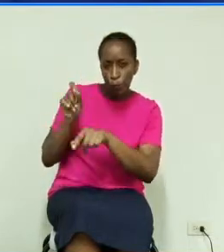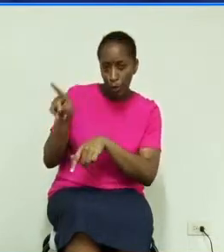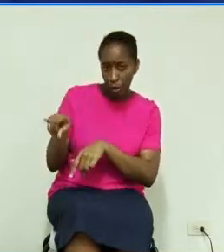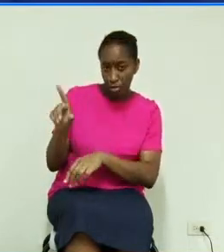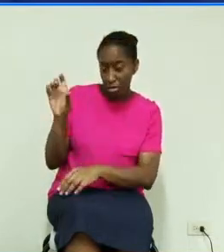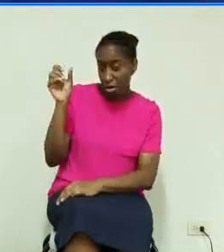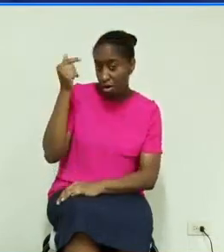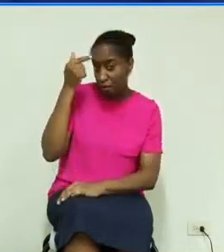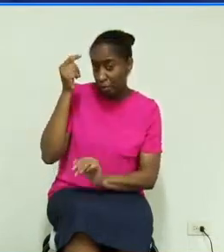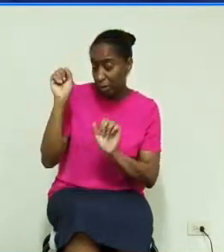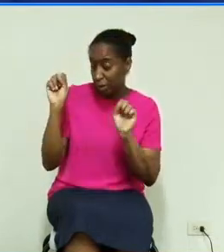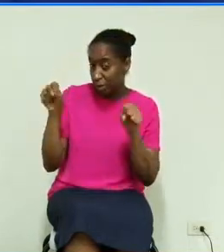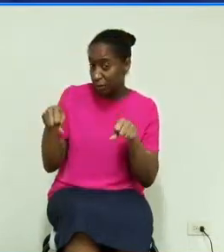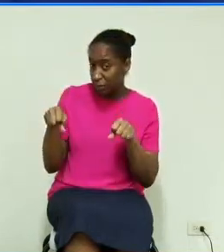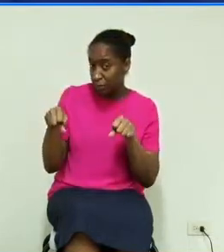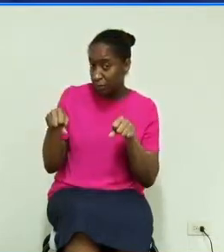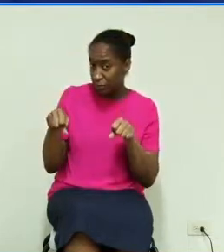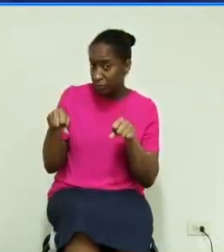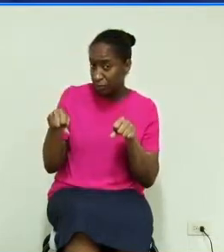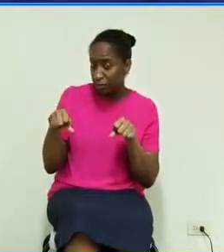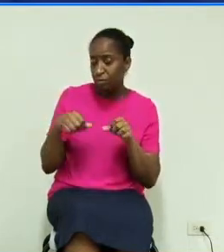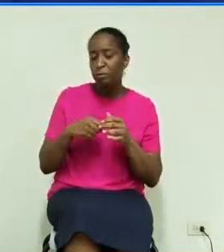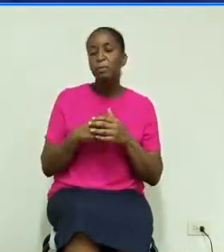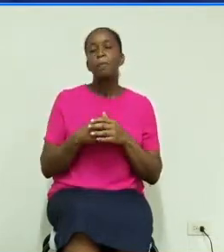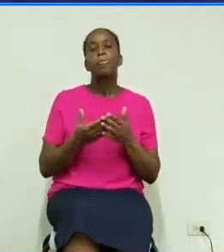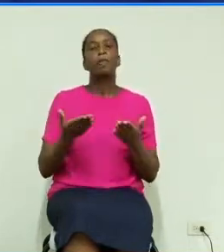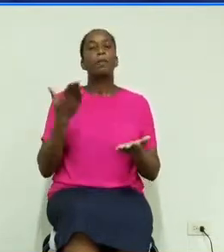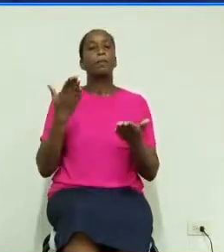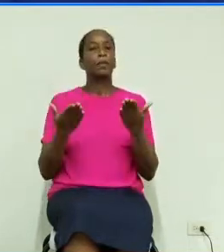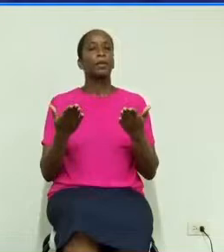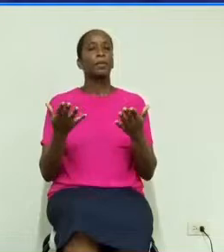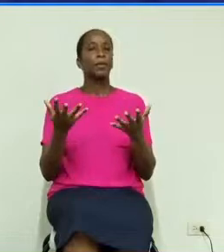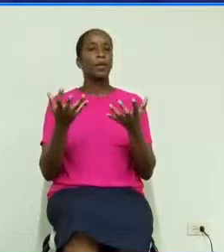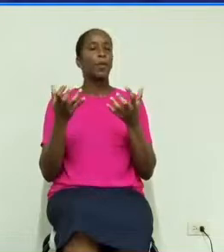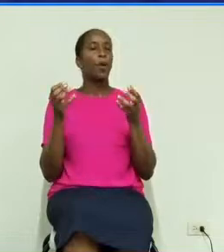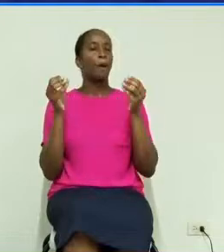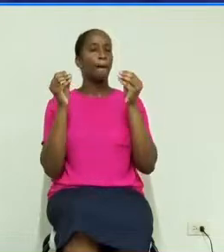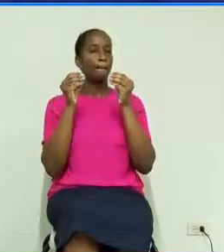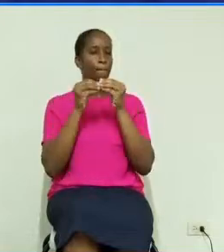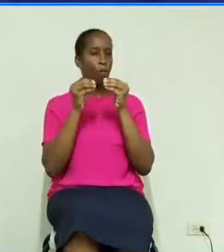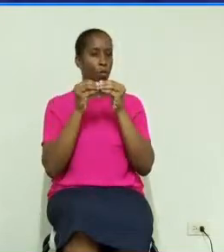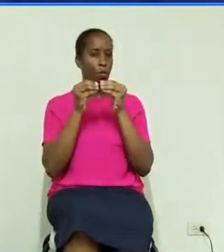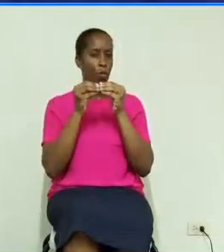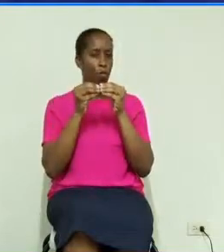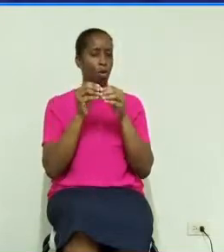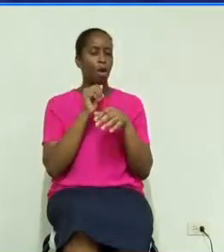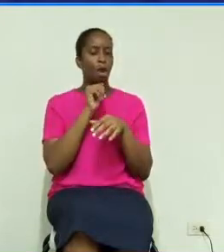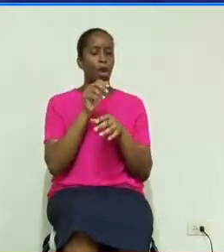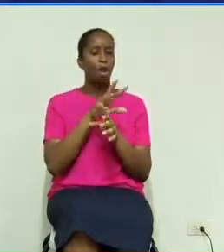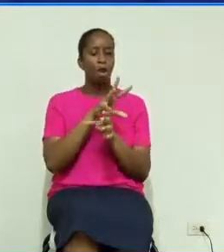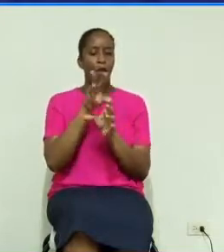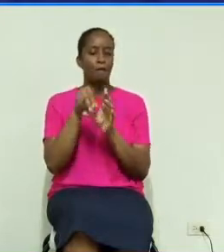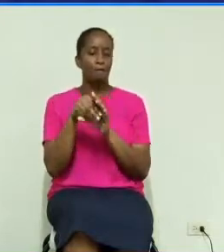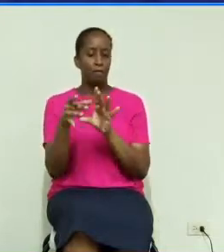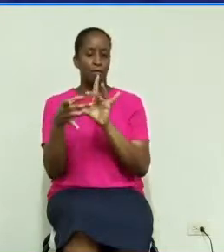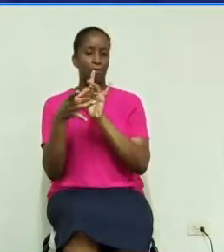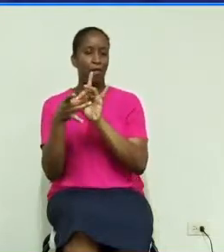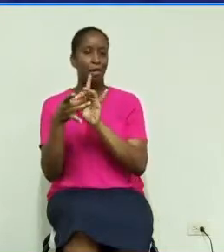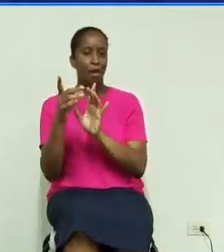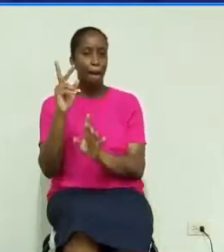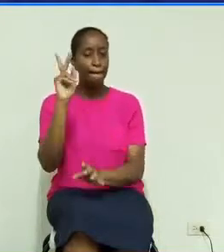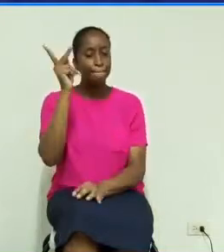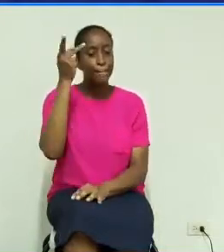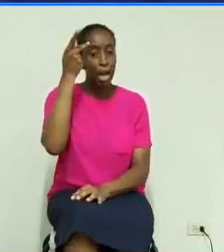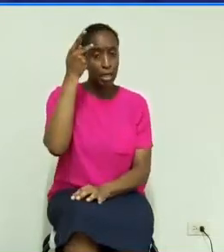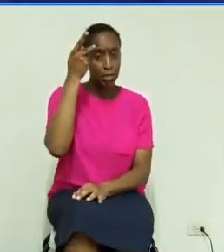maybe non-partisanship within this space? Now, I think that there are advantages to bicameralism,